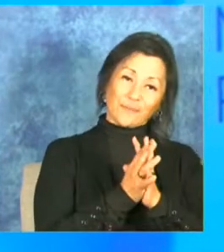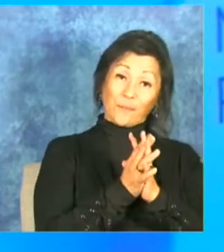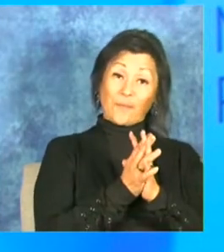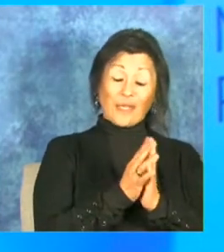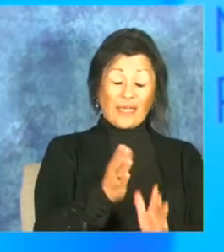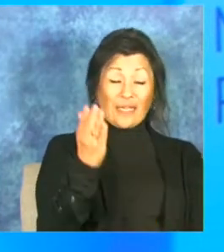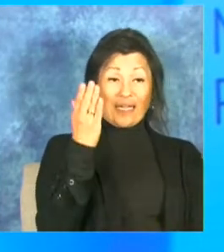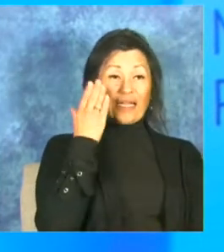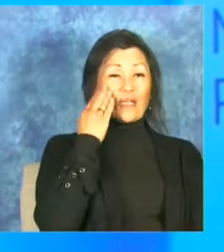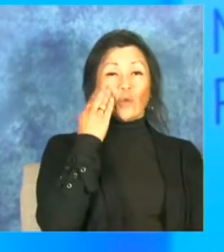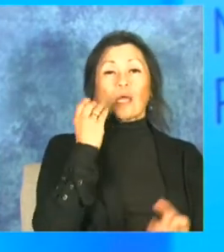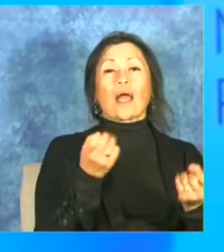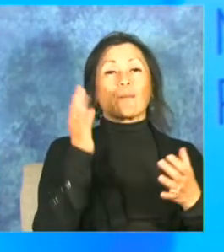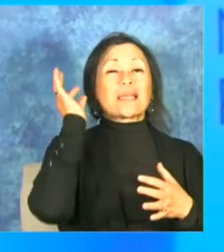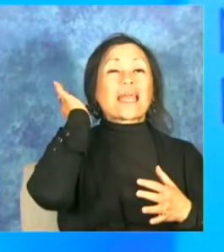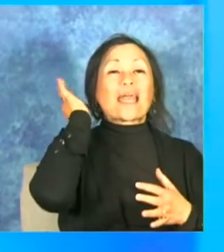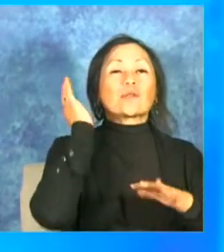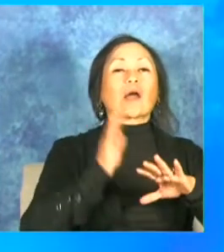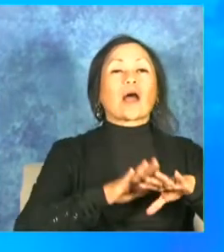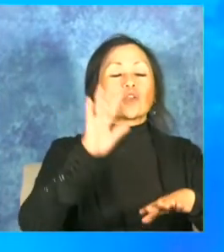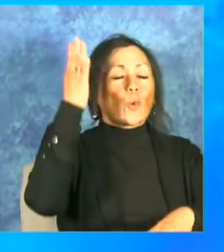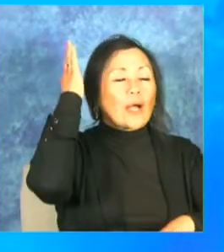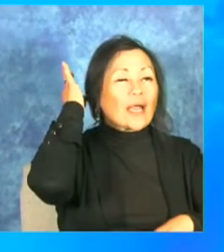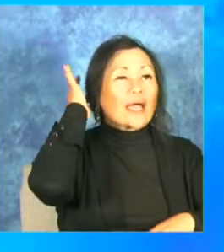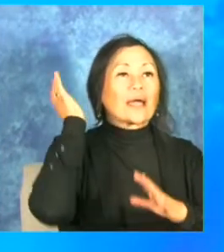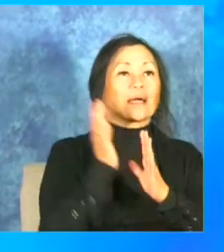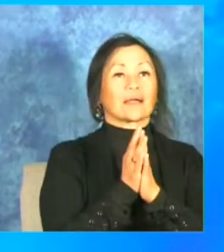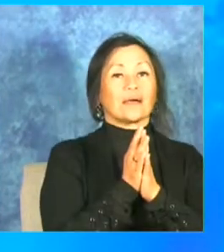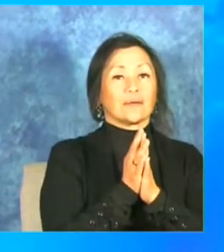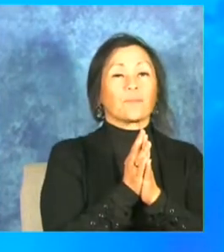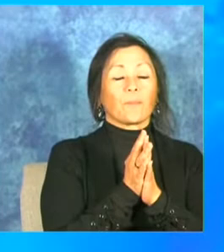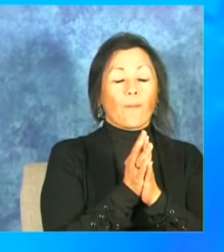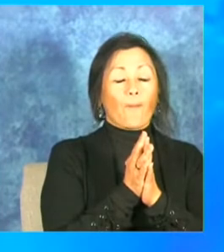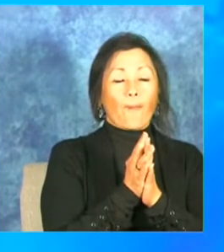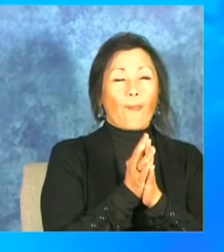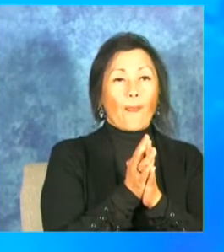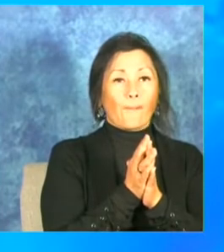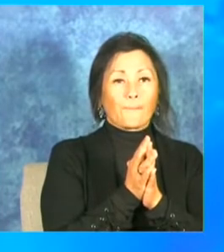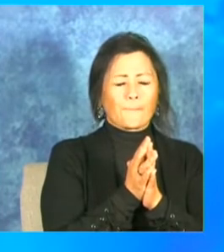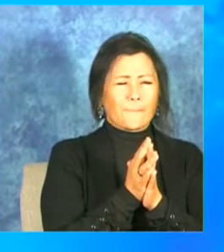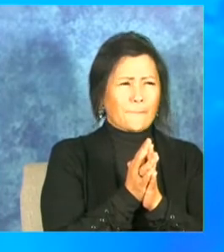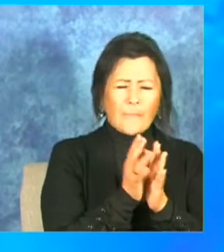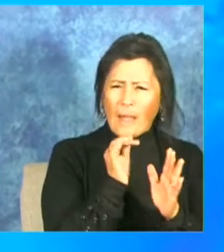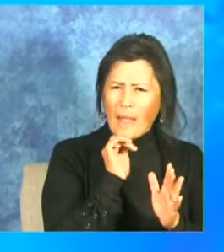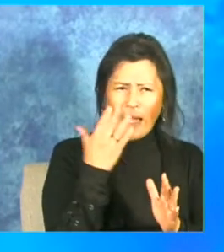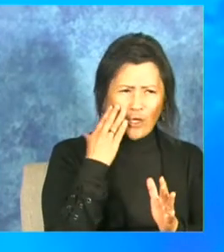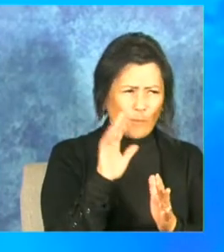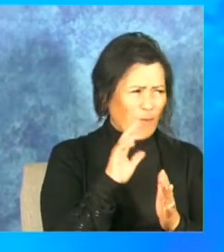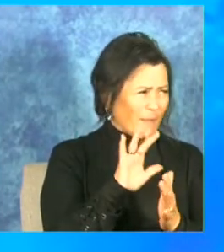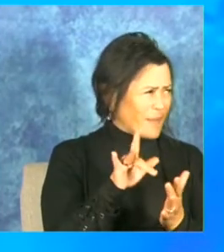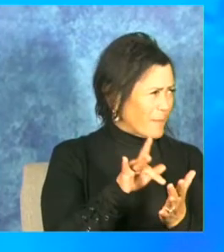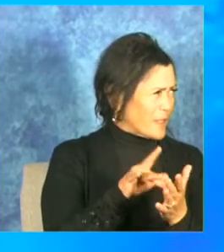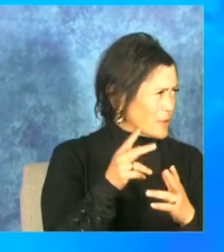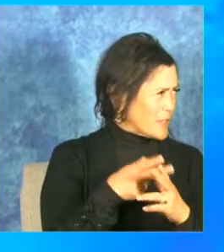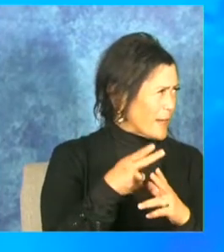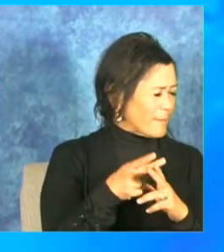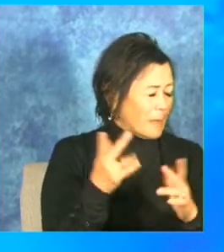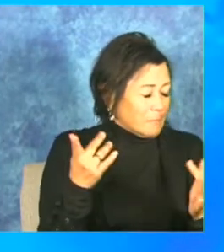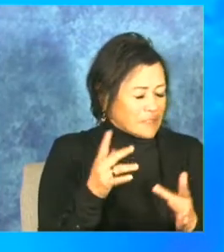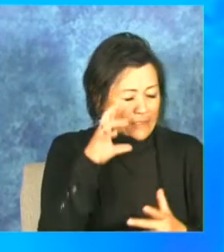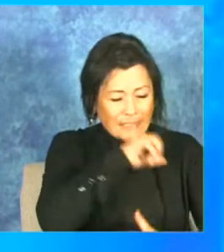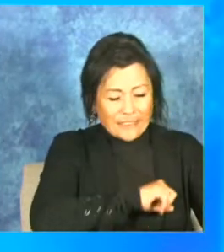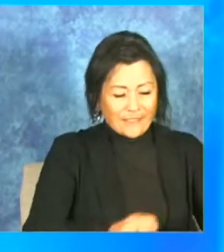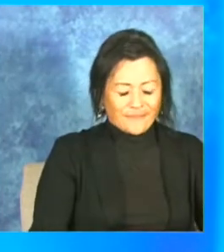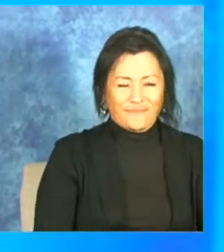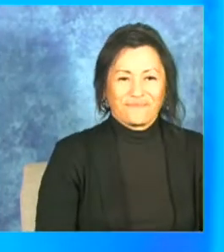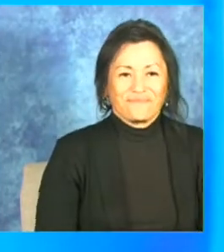And he knows the number of hairs on your head. Those are just scriptures, right? I don't know about the middle name. It says your name will be written. I assume the middle name will